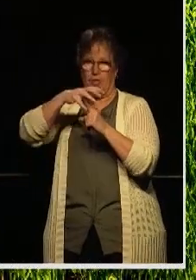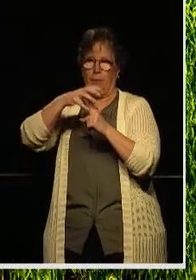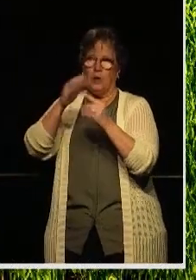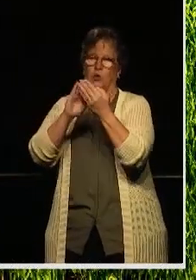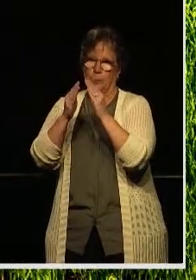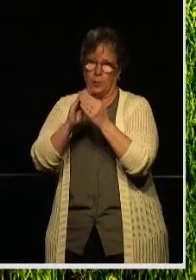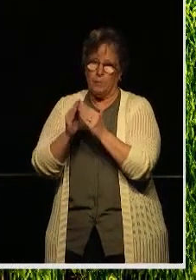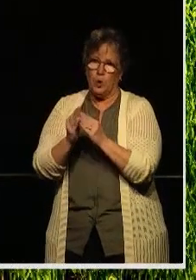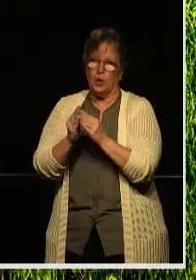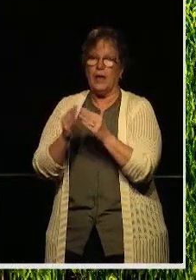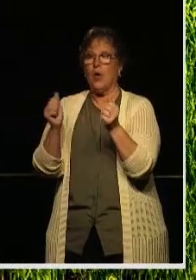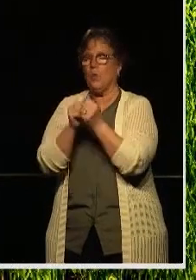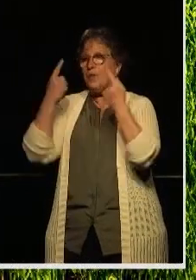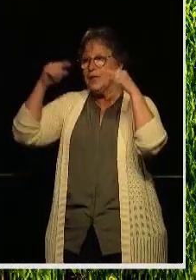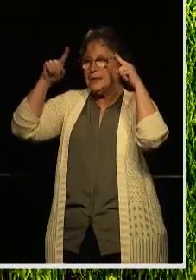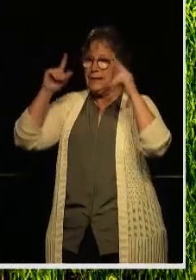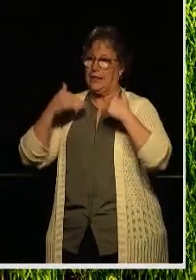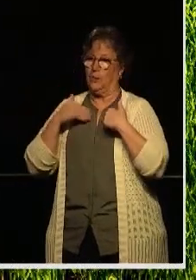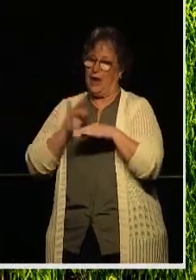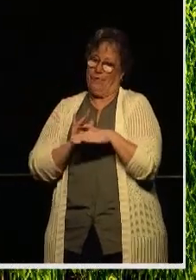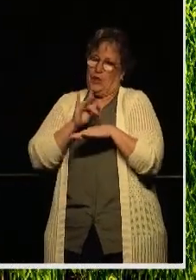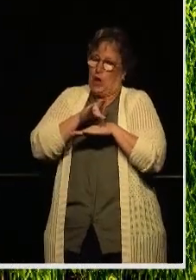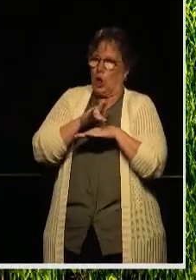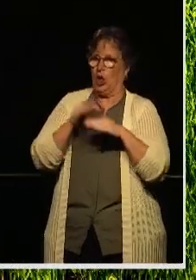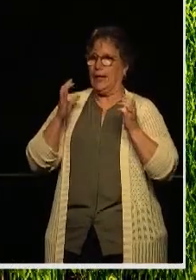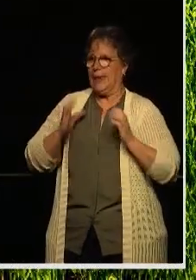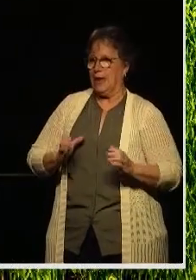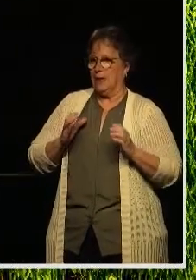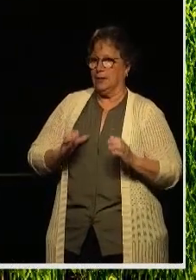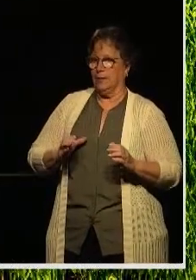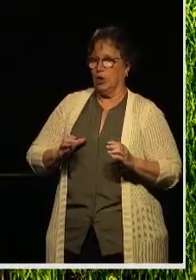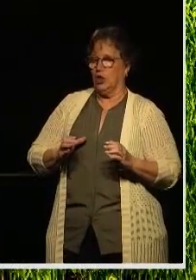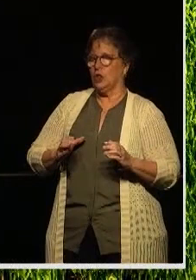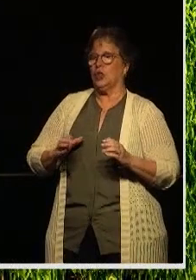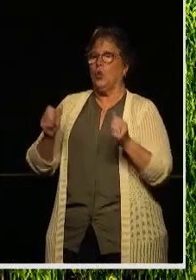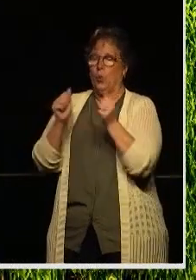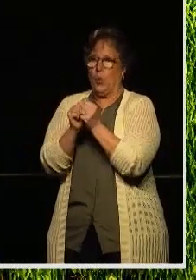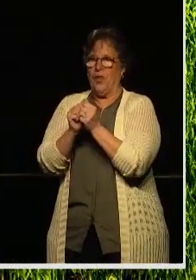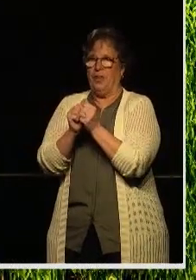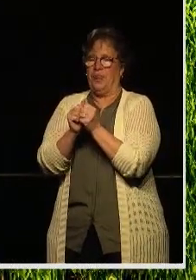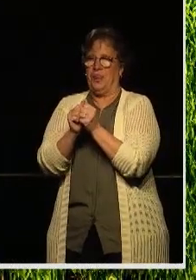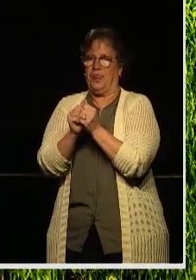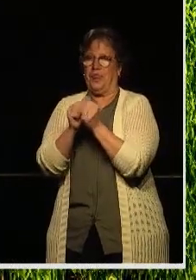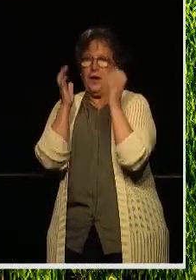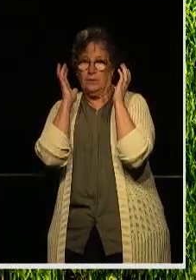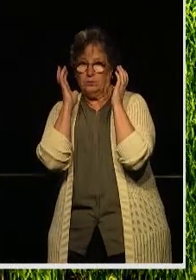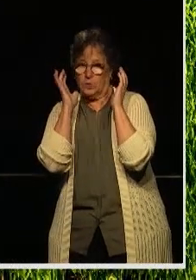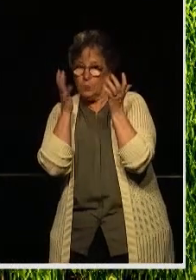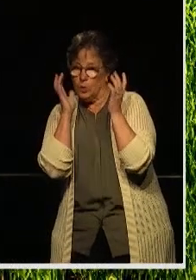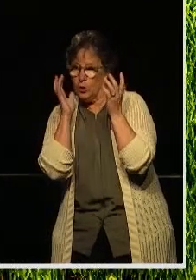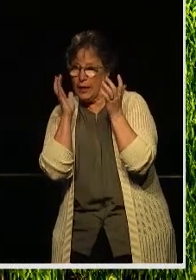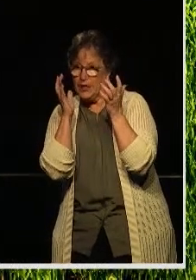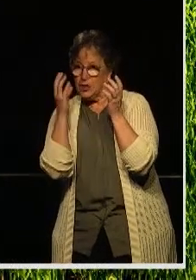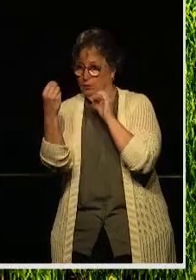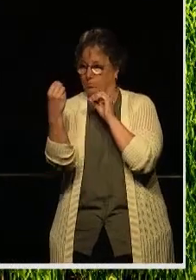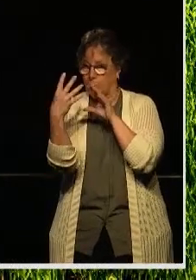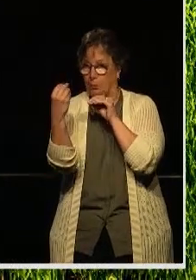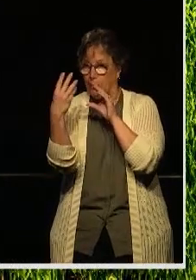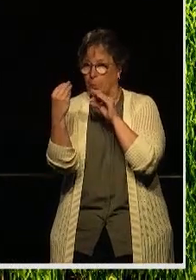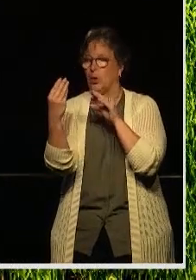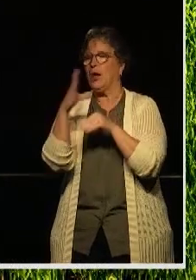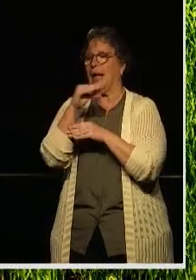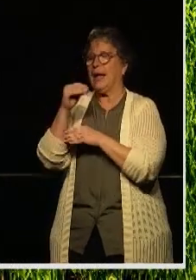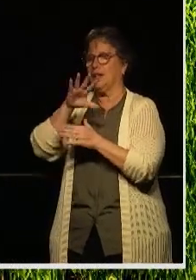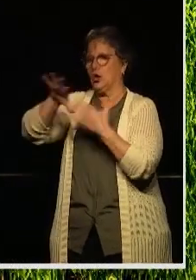success we have had with our early customers to spread via social media and word of mouth. Finally, we've already been approached by 2 companies with